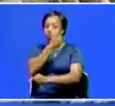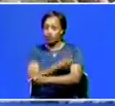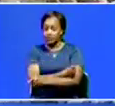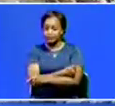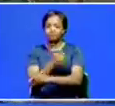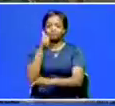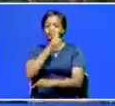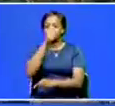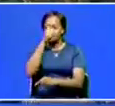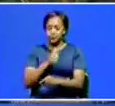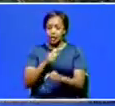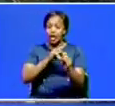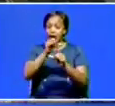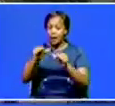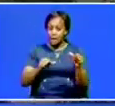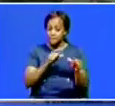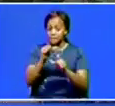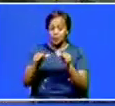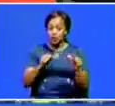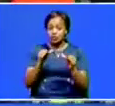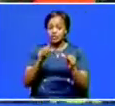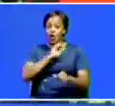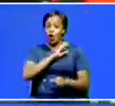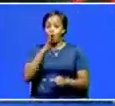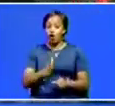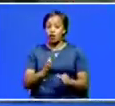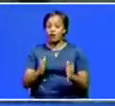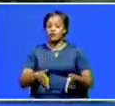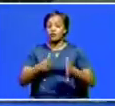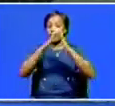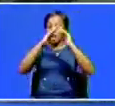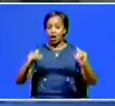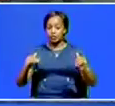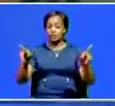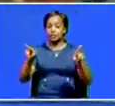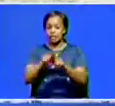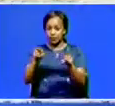information concerning the owner of the said structure, even as the death